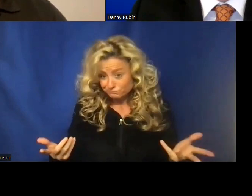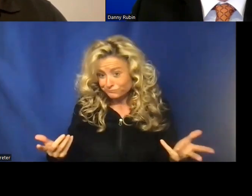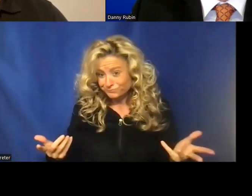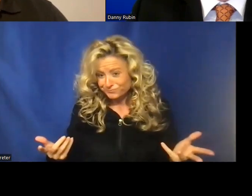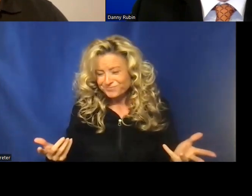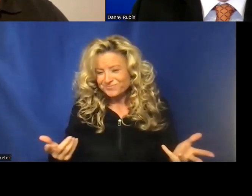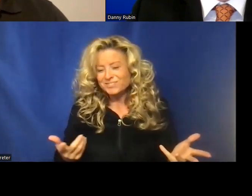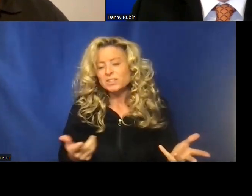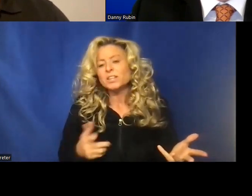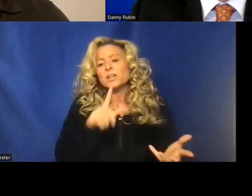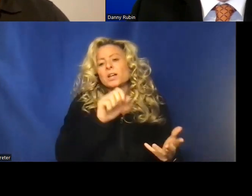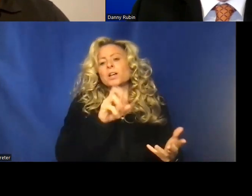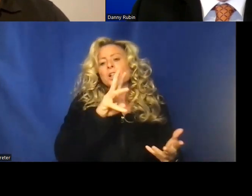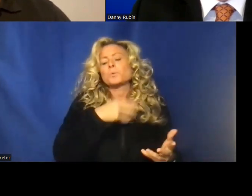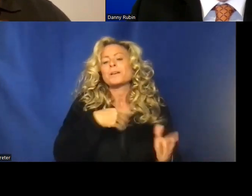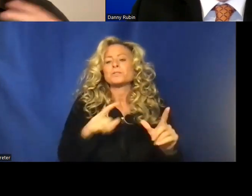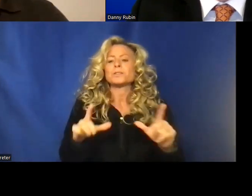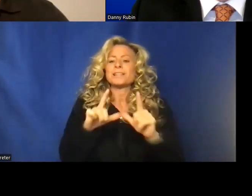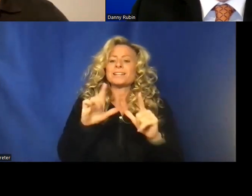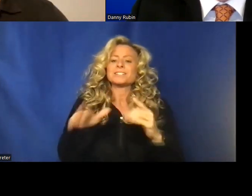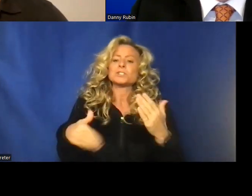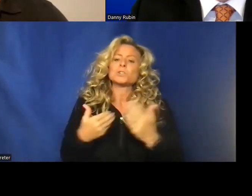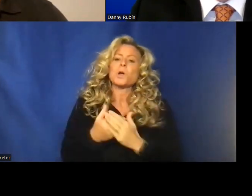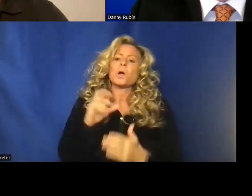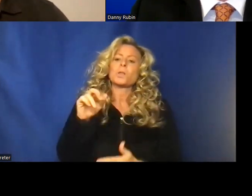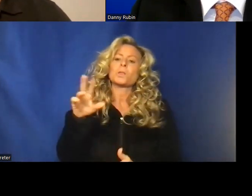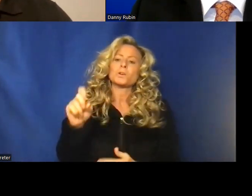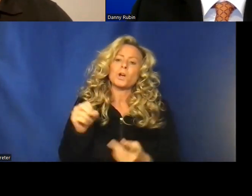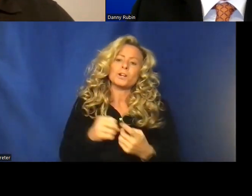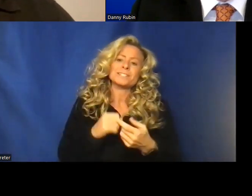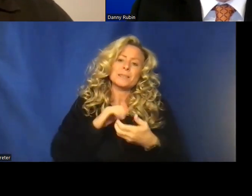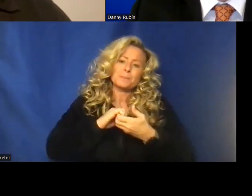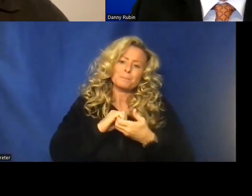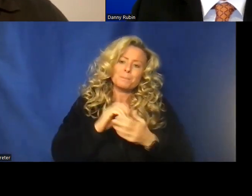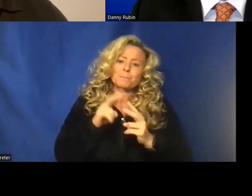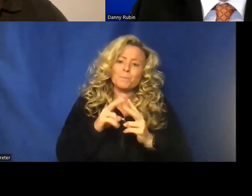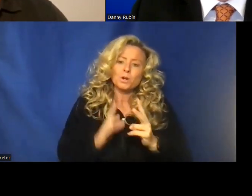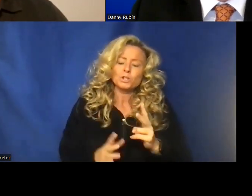have to license all of these cards and we have to license with all the partners. It's a pretty large